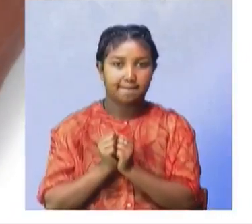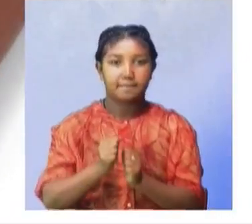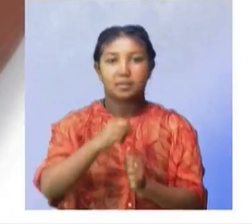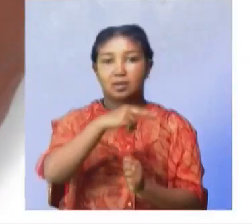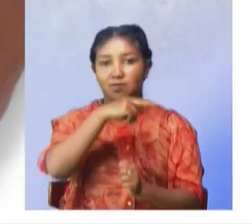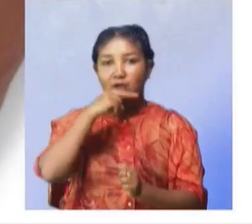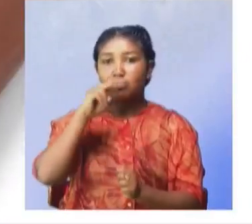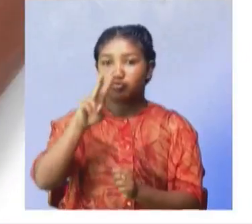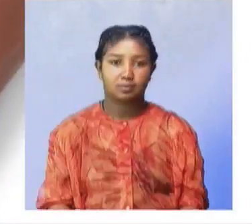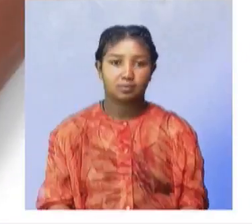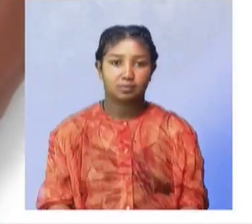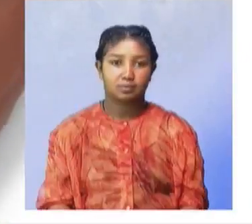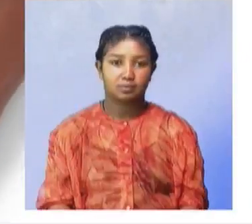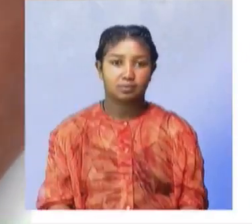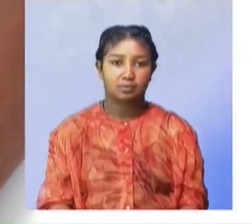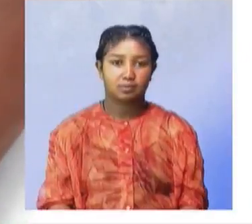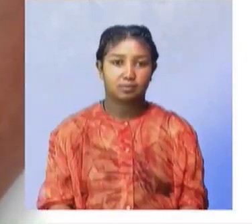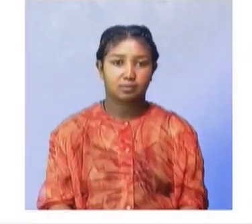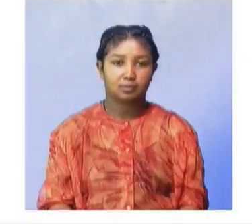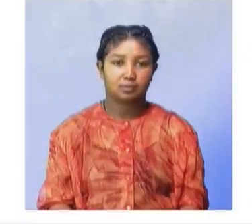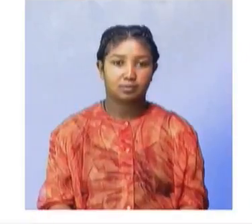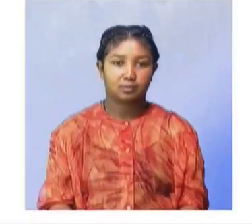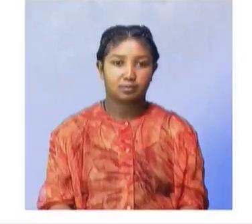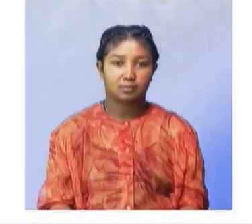verb 2.